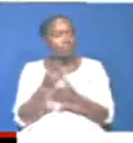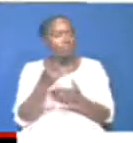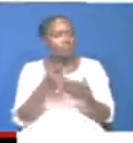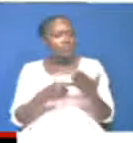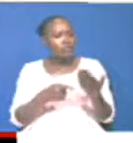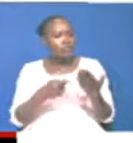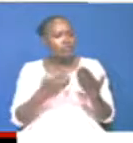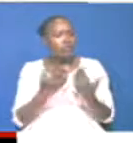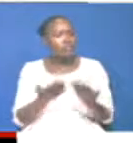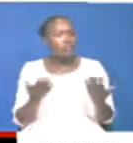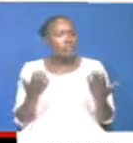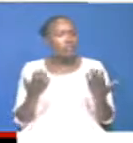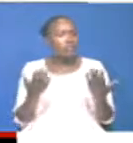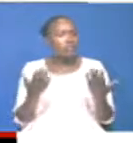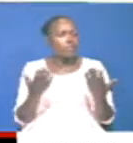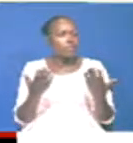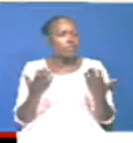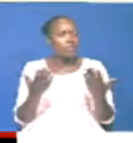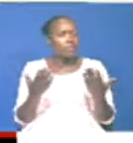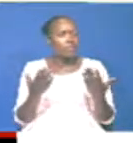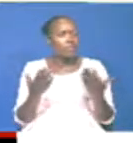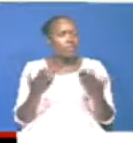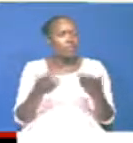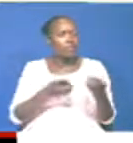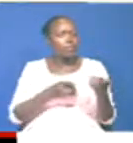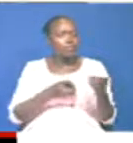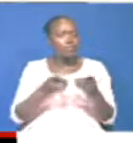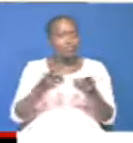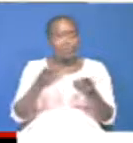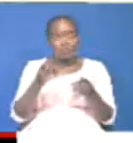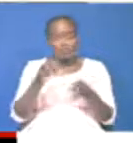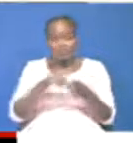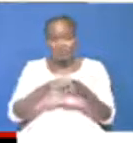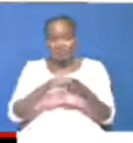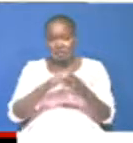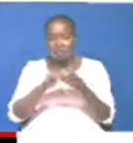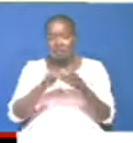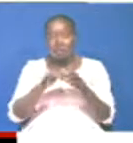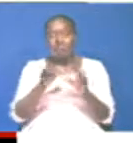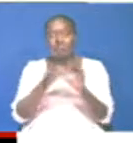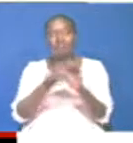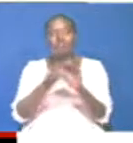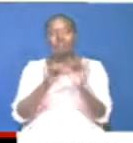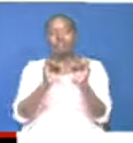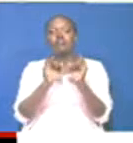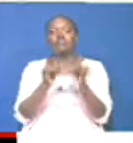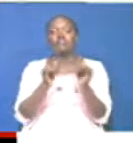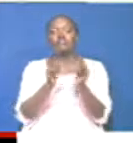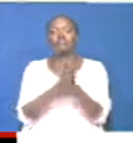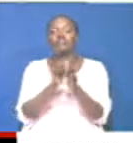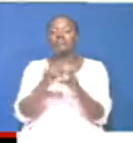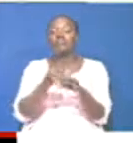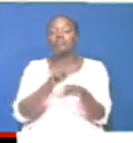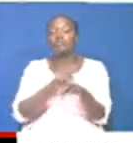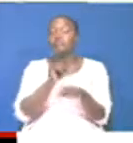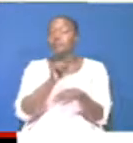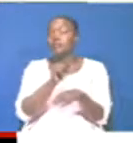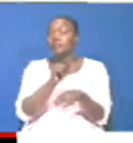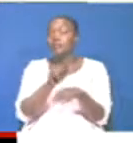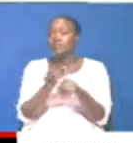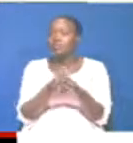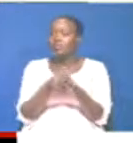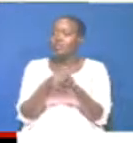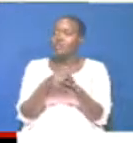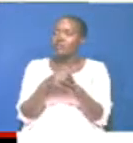things, you know, that drove you into writing, broadcasting, within that time? Let me